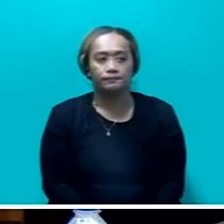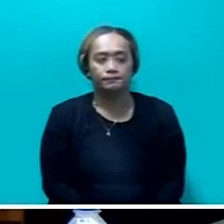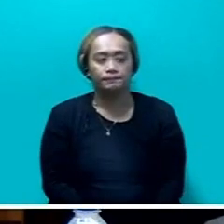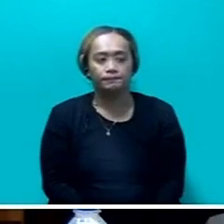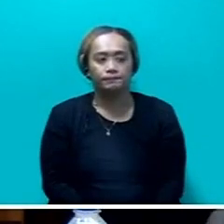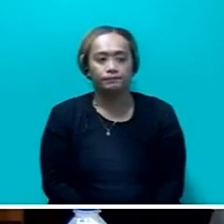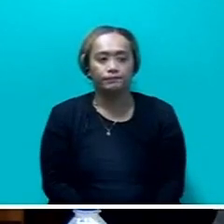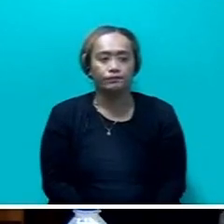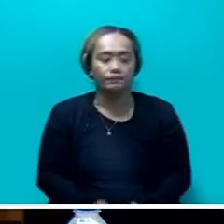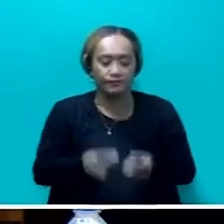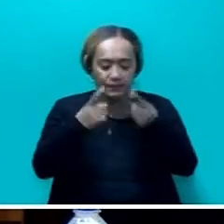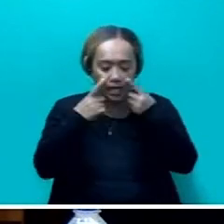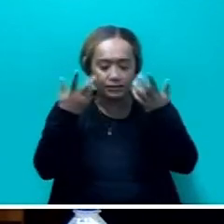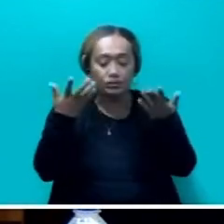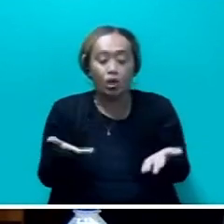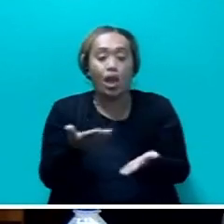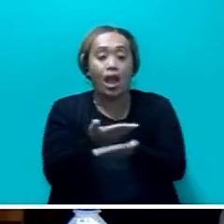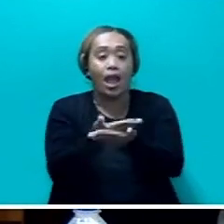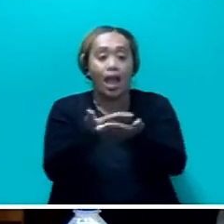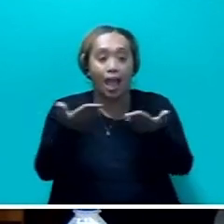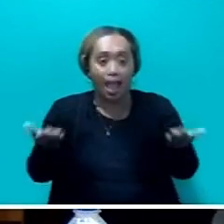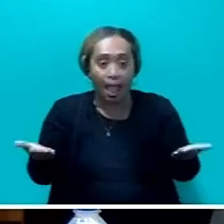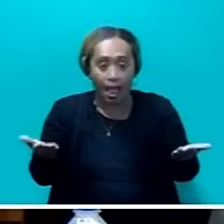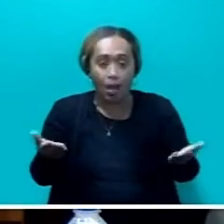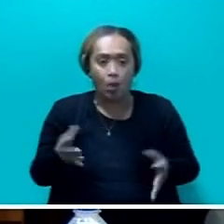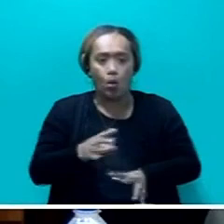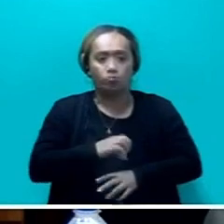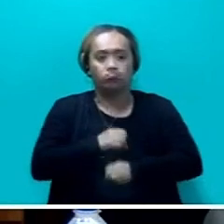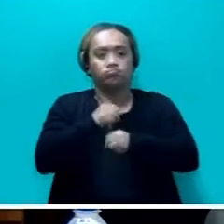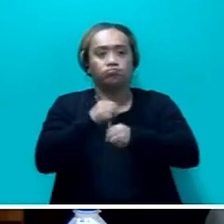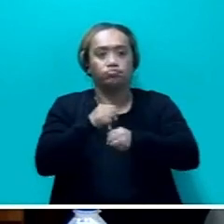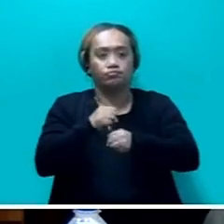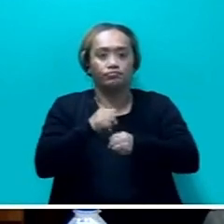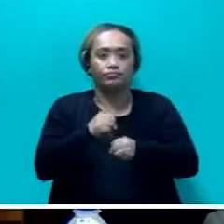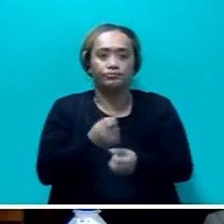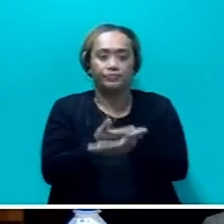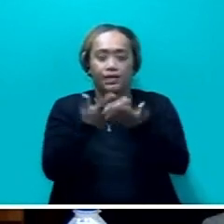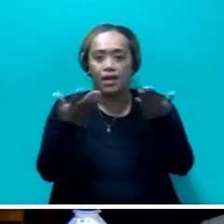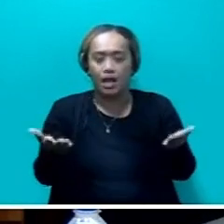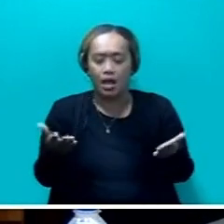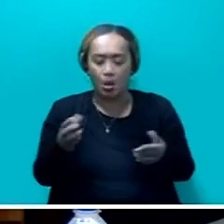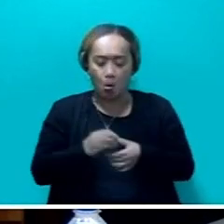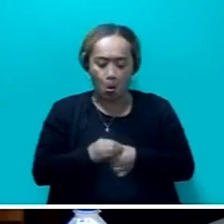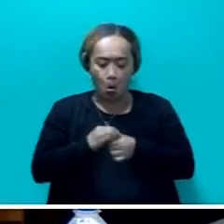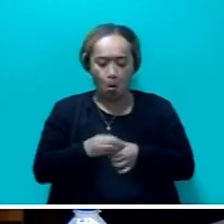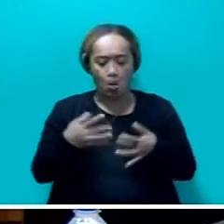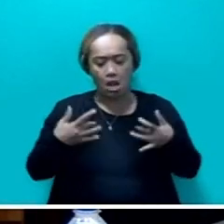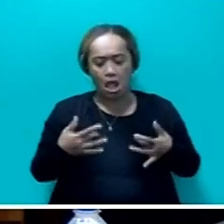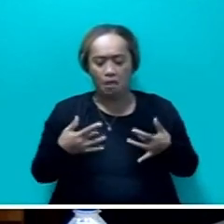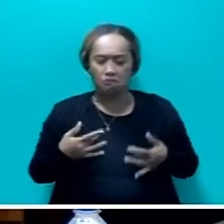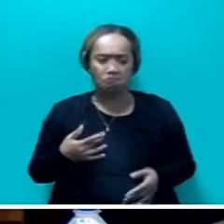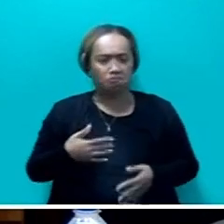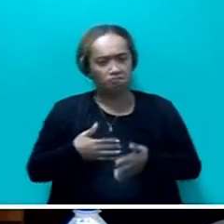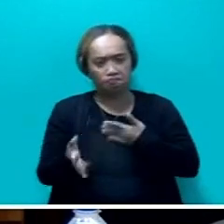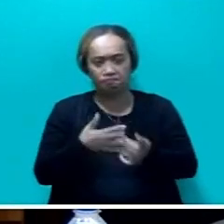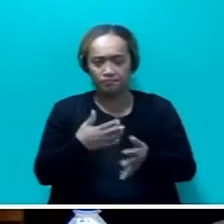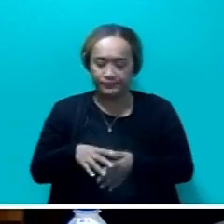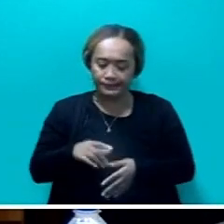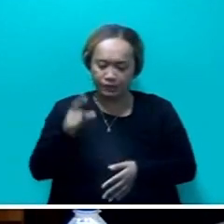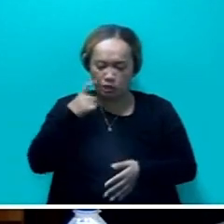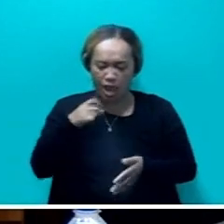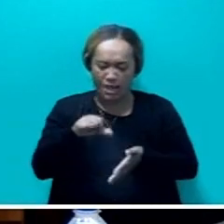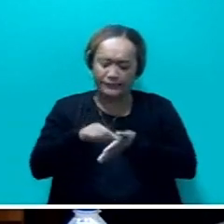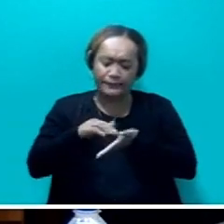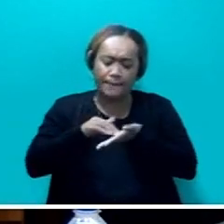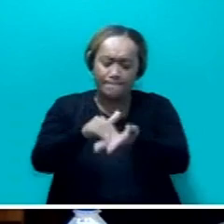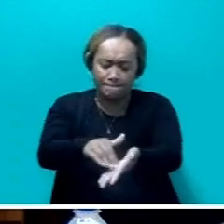They demonstrated tremendous courage and put their own lives in grave danger by trying to rescue